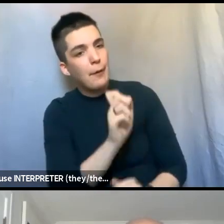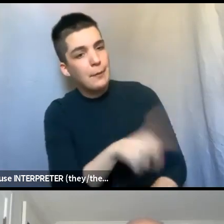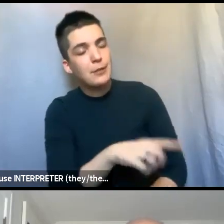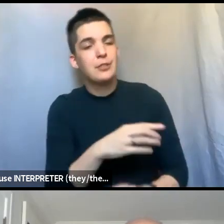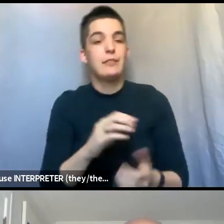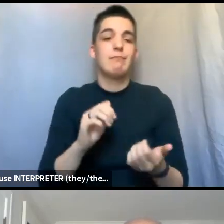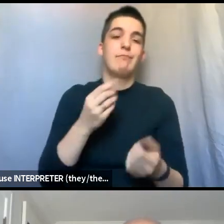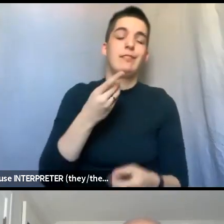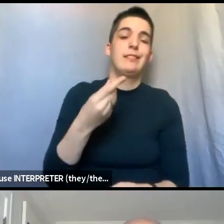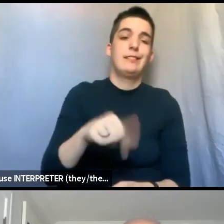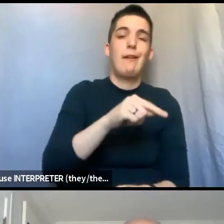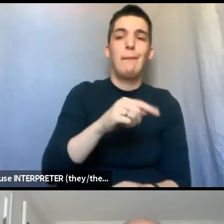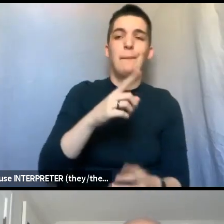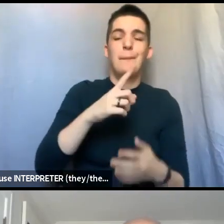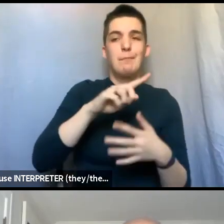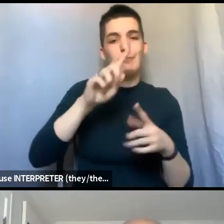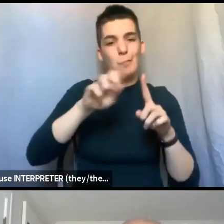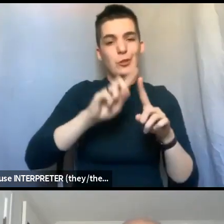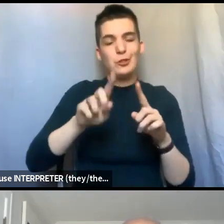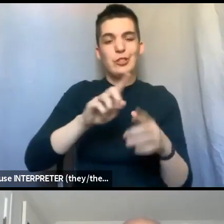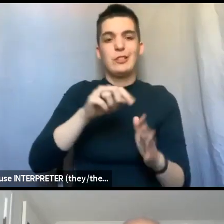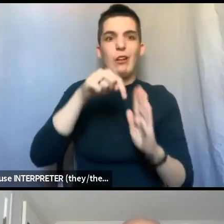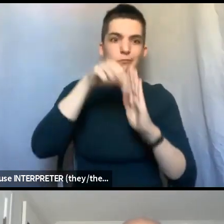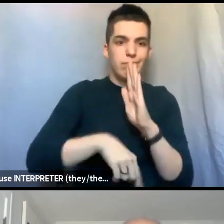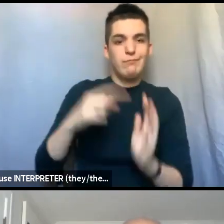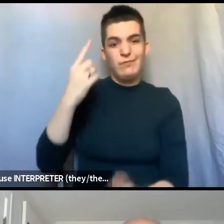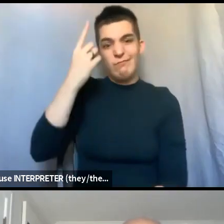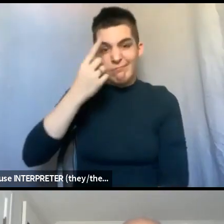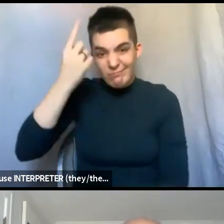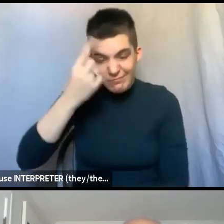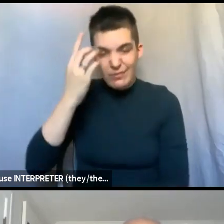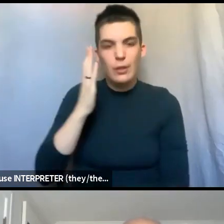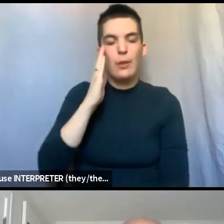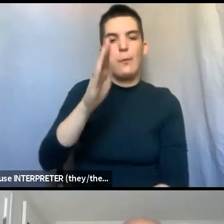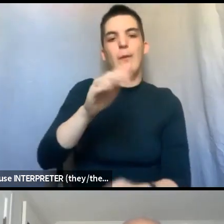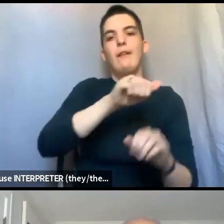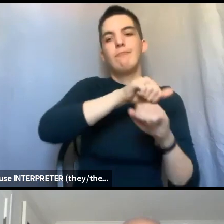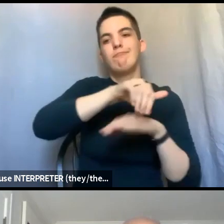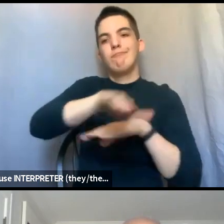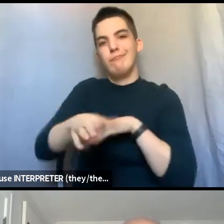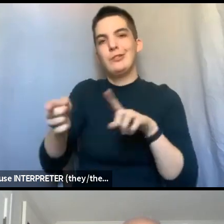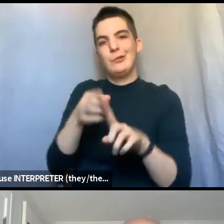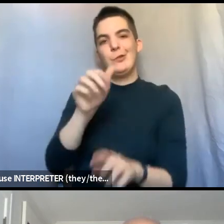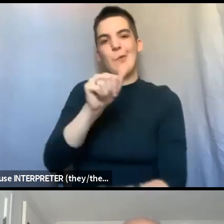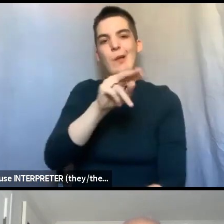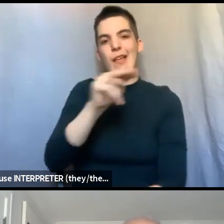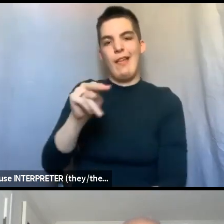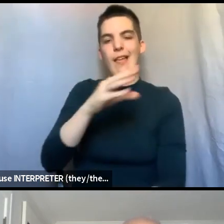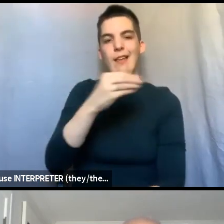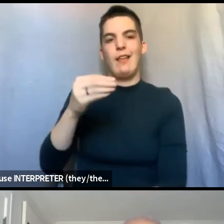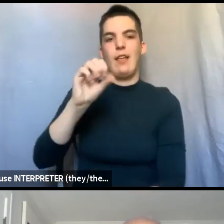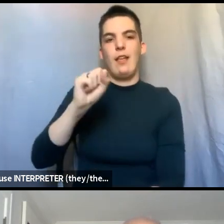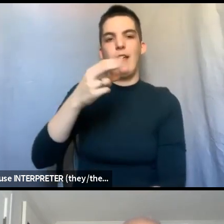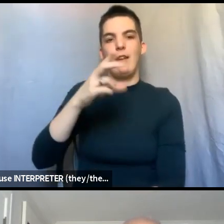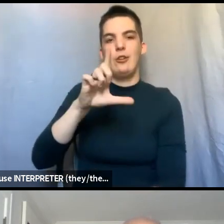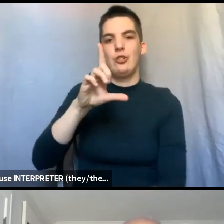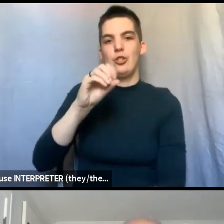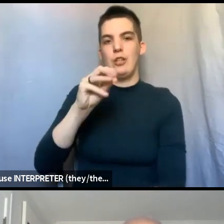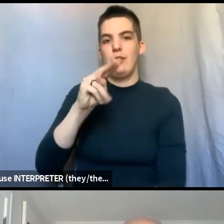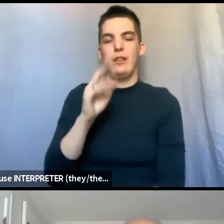something you can't go into in 40 minutes. But we're going to be forwarding those to Anne and Sheldon if they choose to respond. What we will do is we will post those